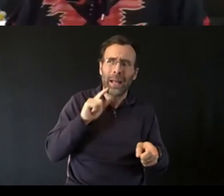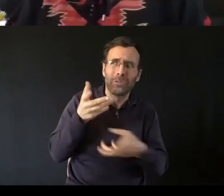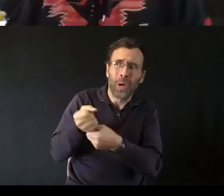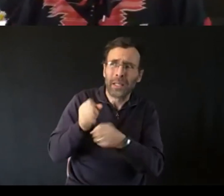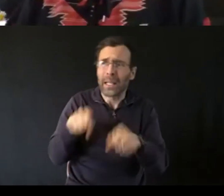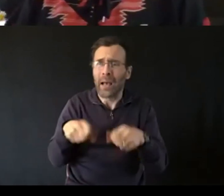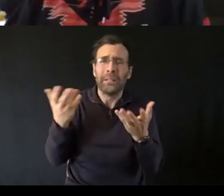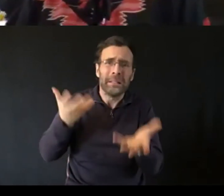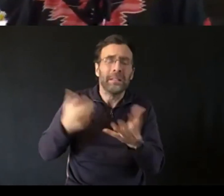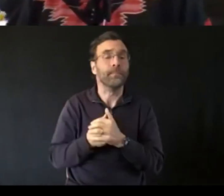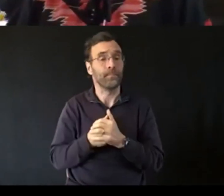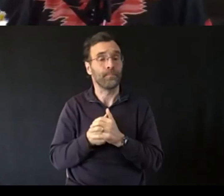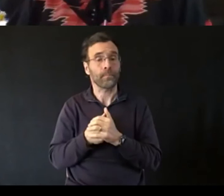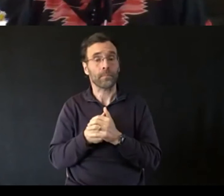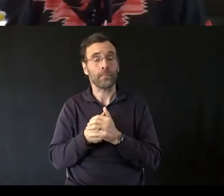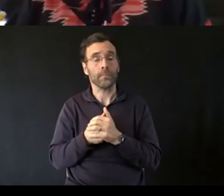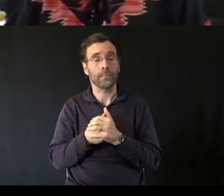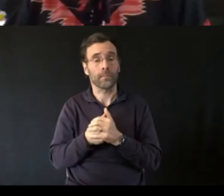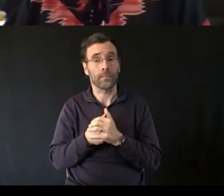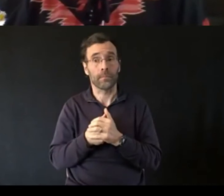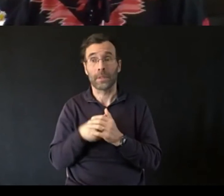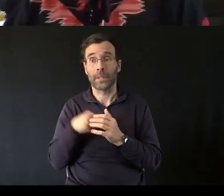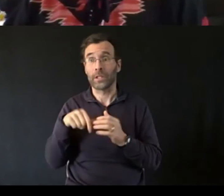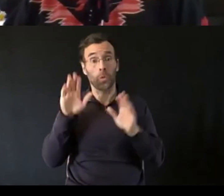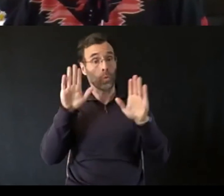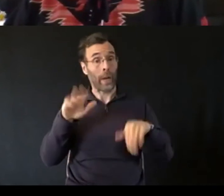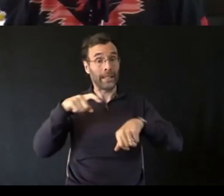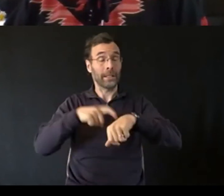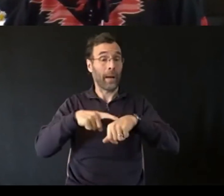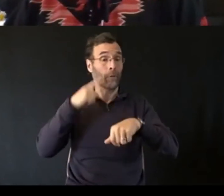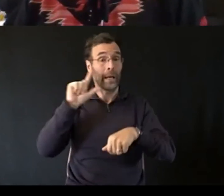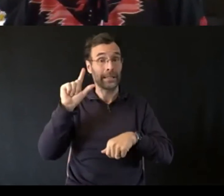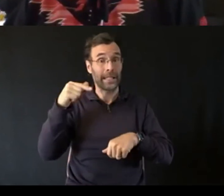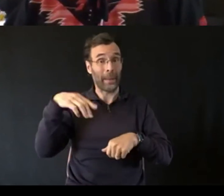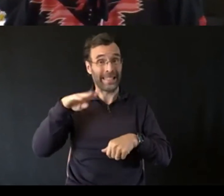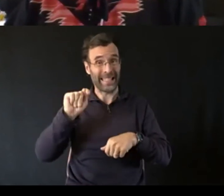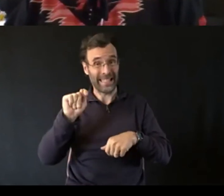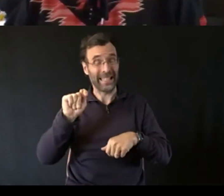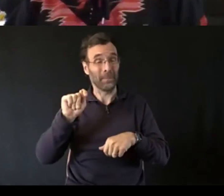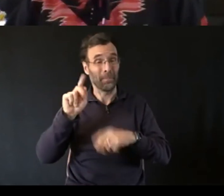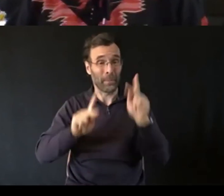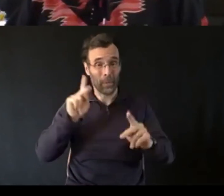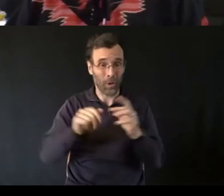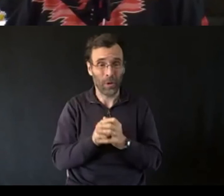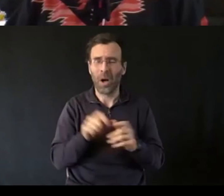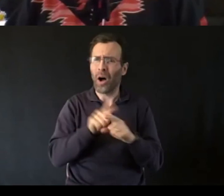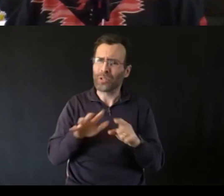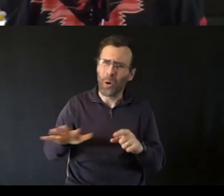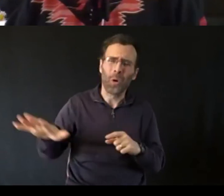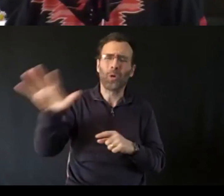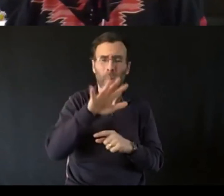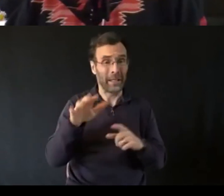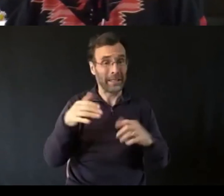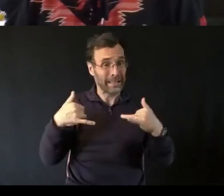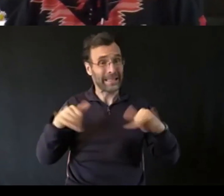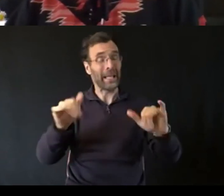You know, we are in a great time for LGBT people, but we also have to remember that globally, there are still places in this